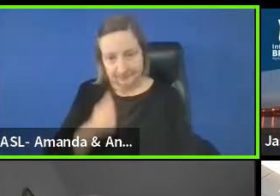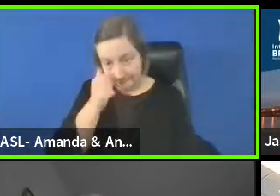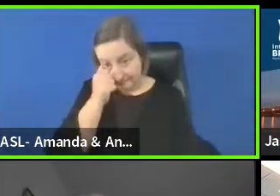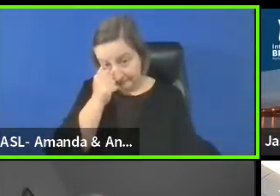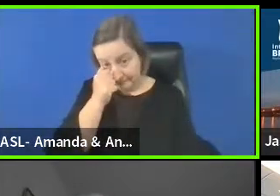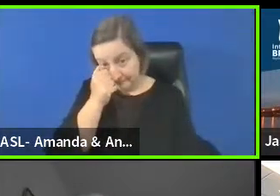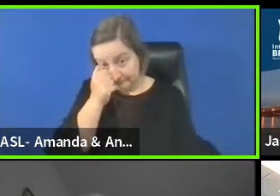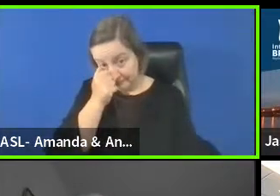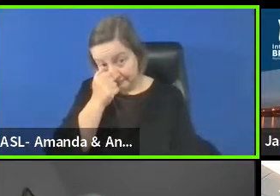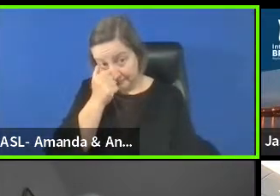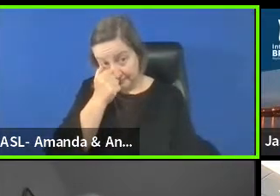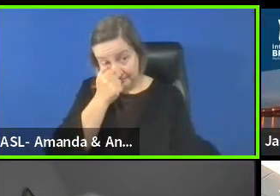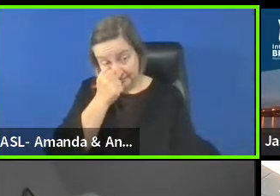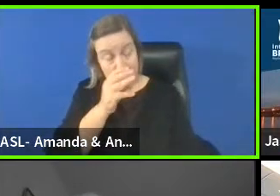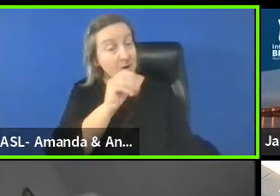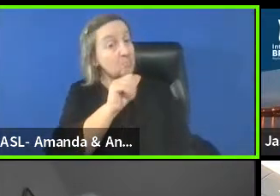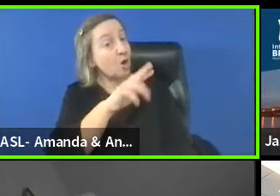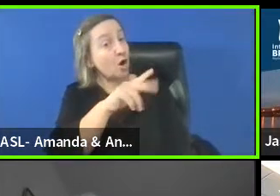Martha?